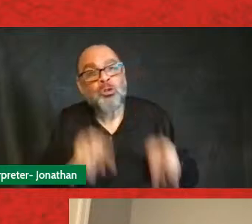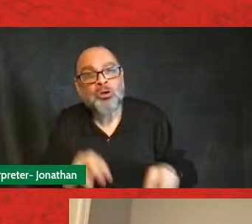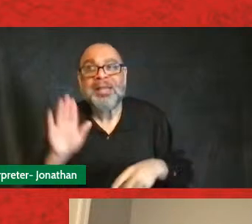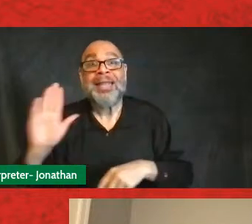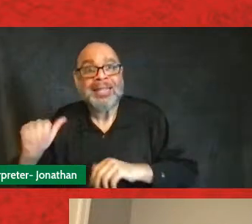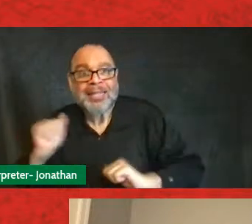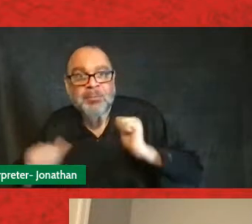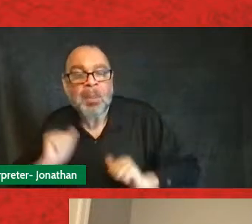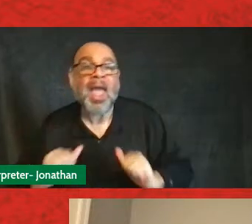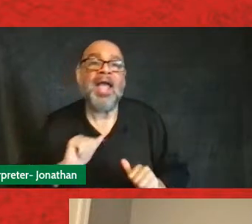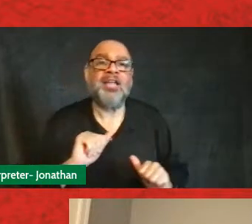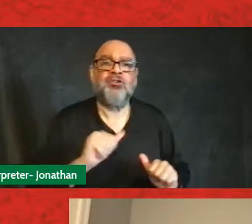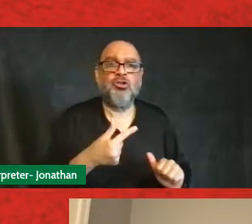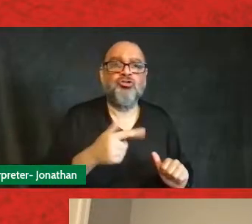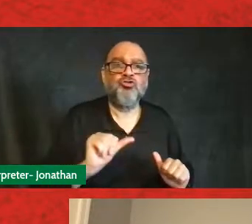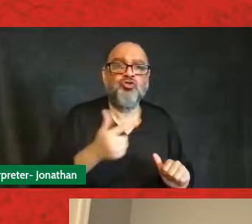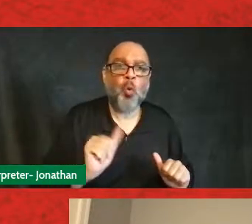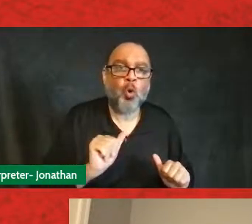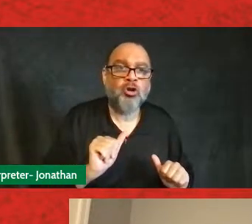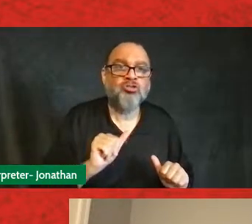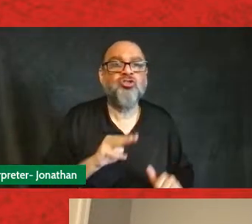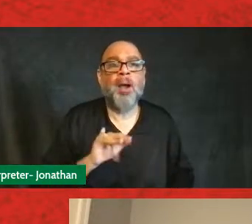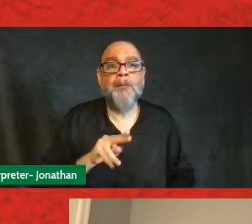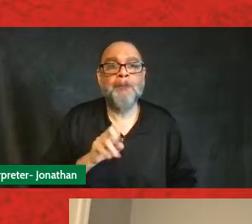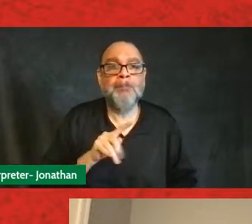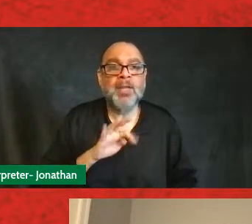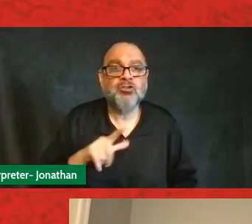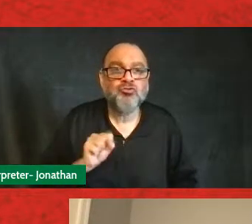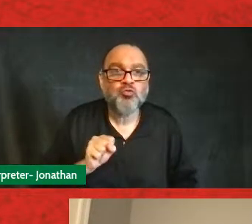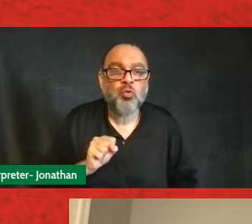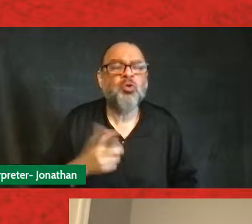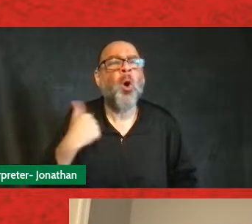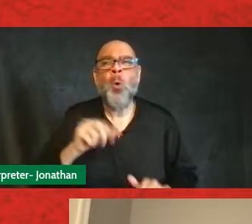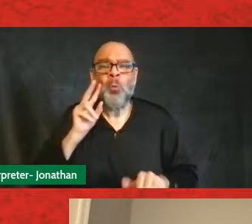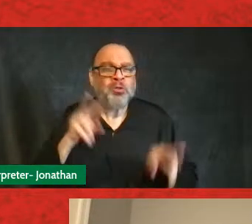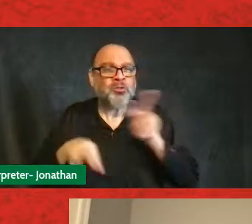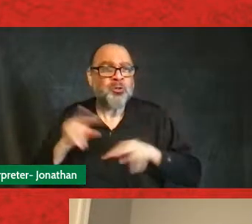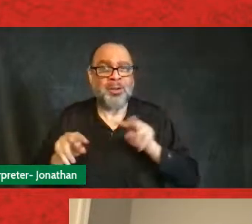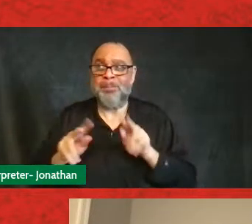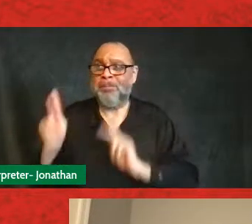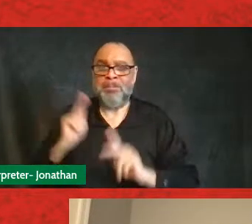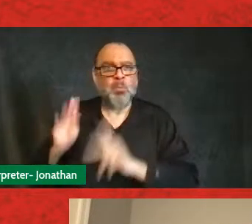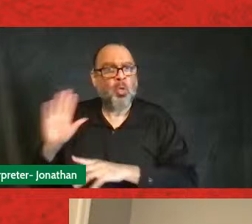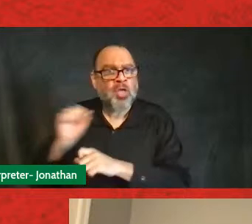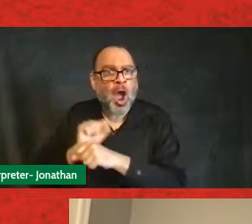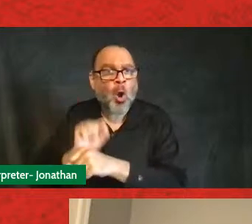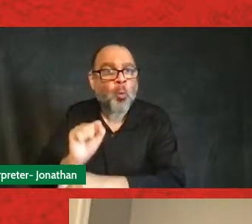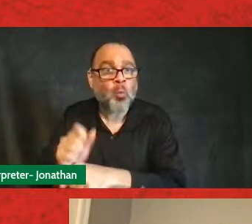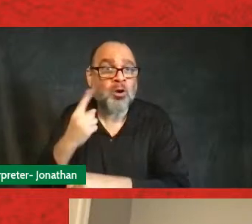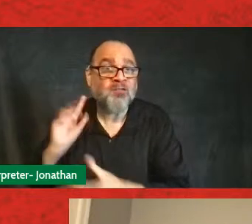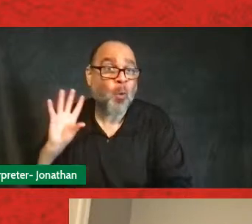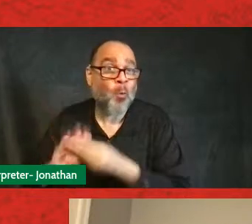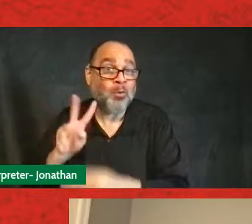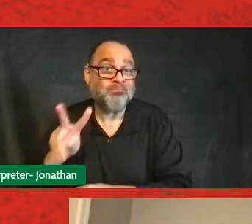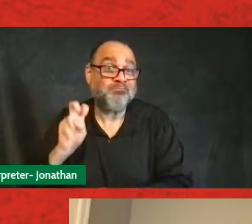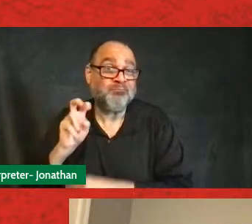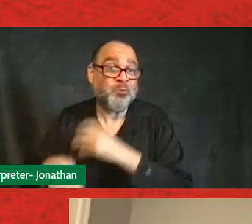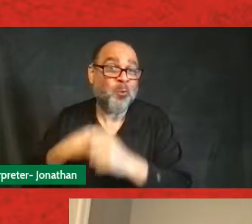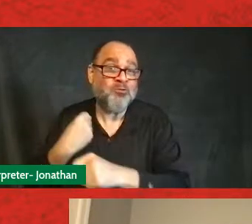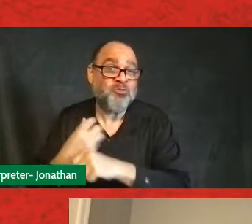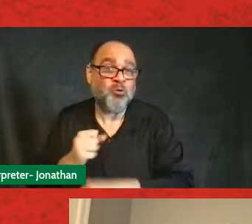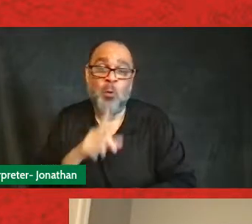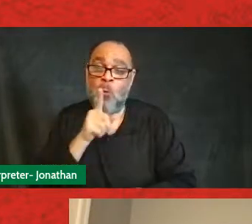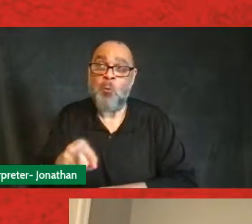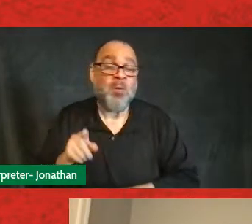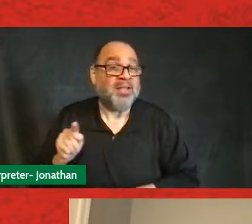the different companies and all the different producers who have been producing over that past 200 years. So it's really, it just goes